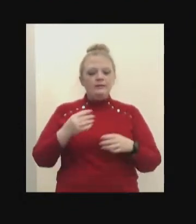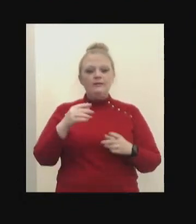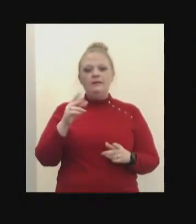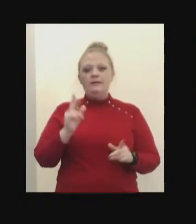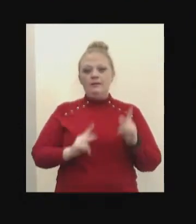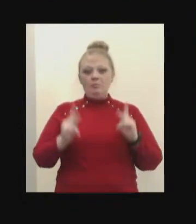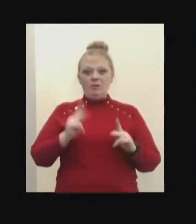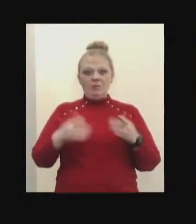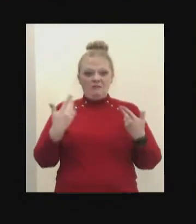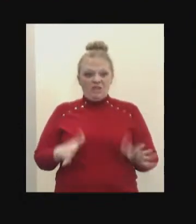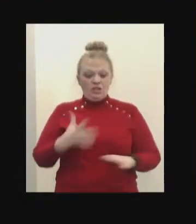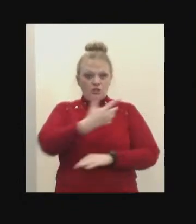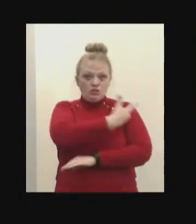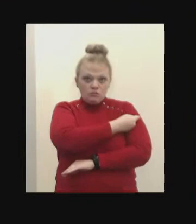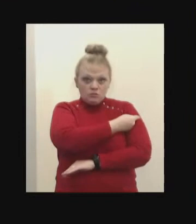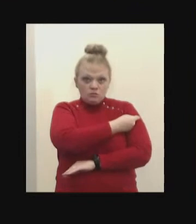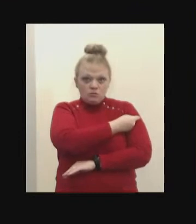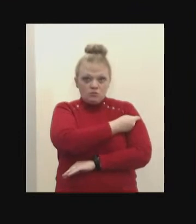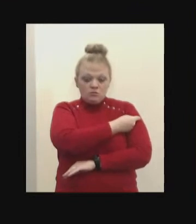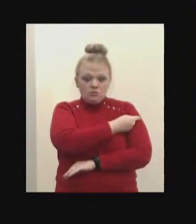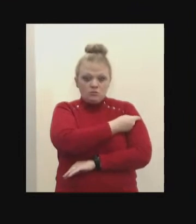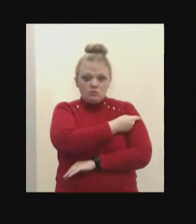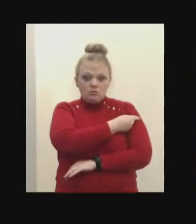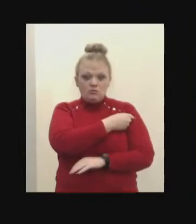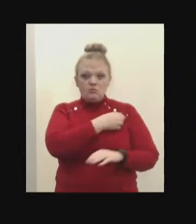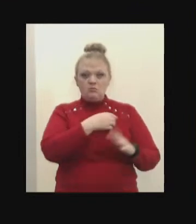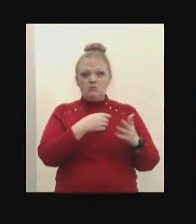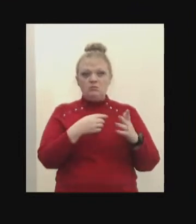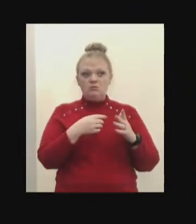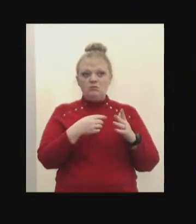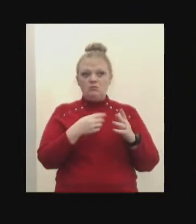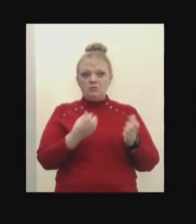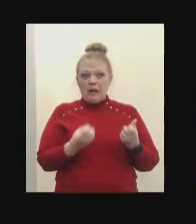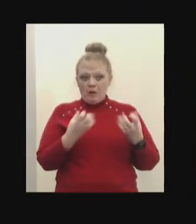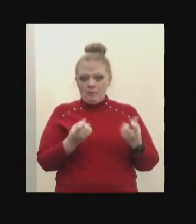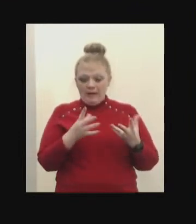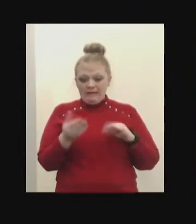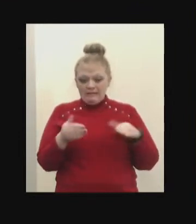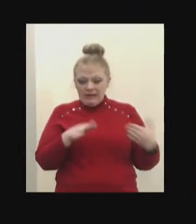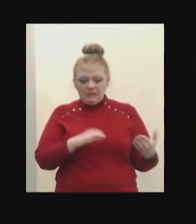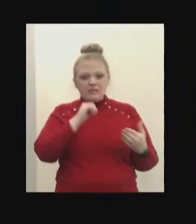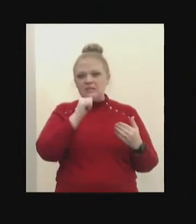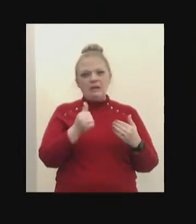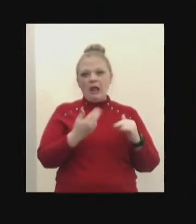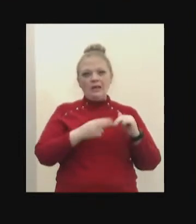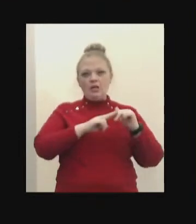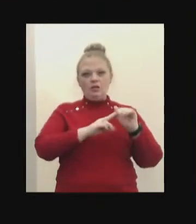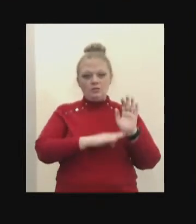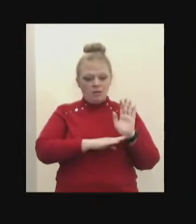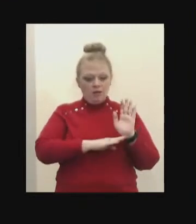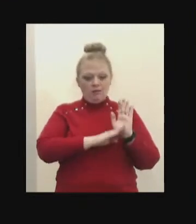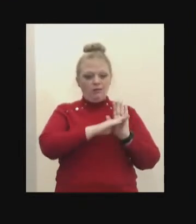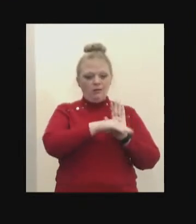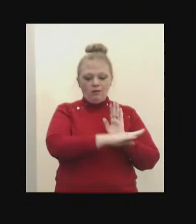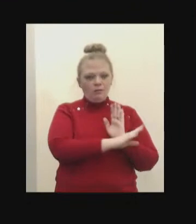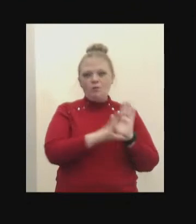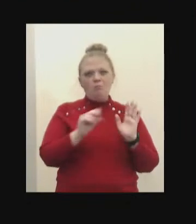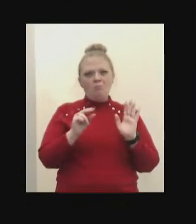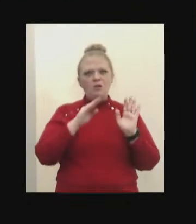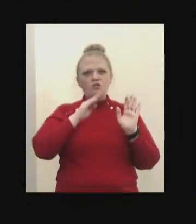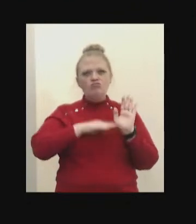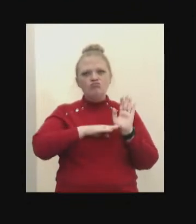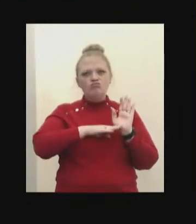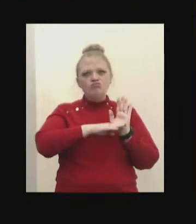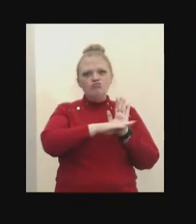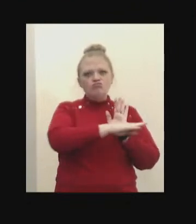fully vaccinated their rate of death have not really increased from COVID-19. It's been pretty much of a flat line.